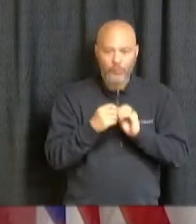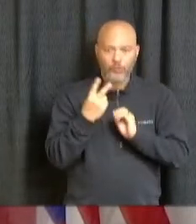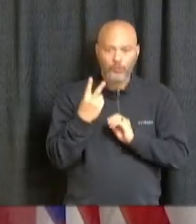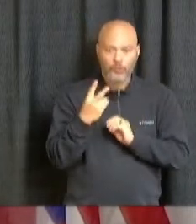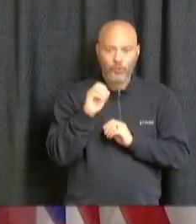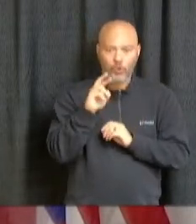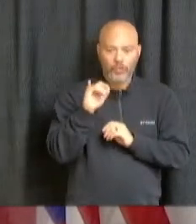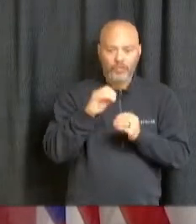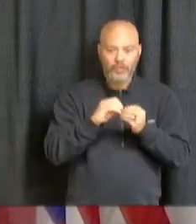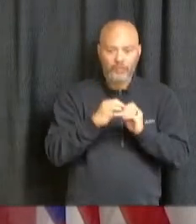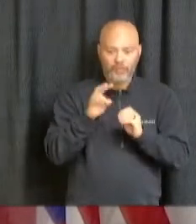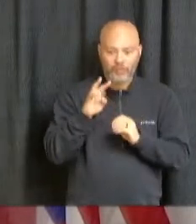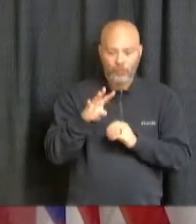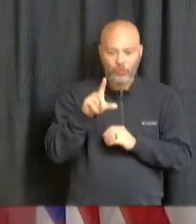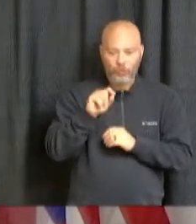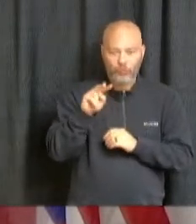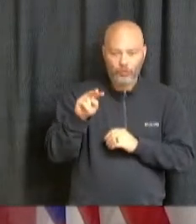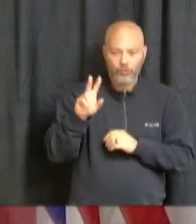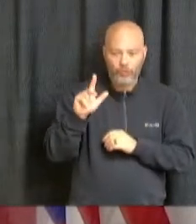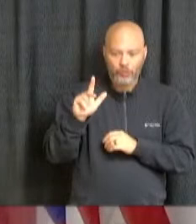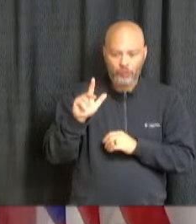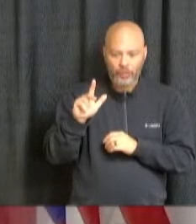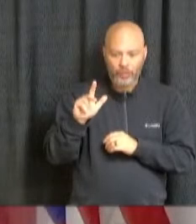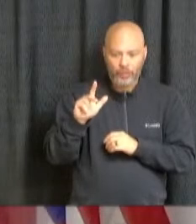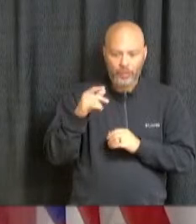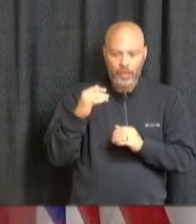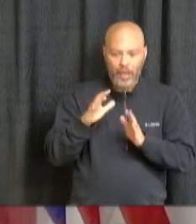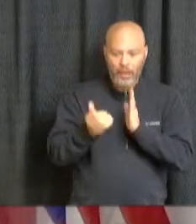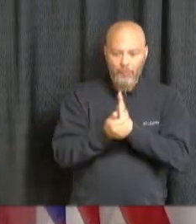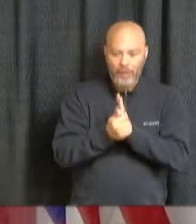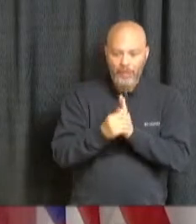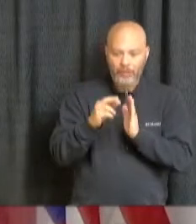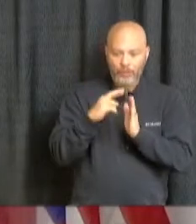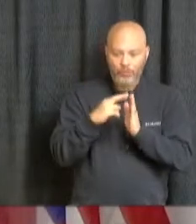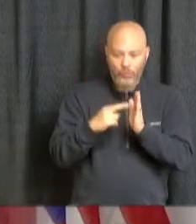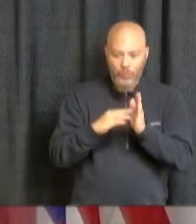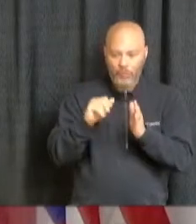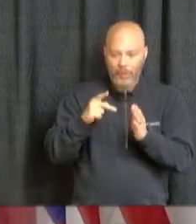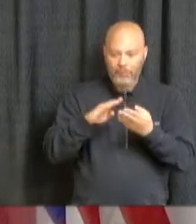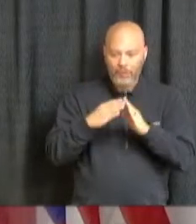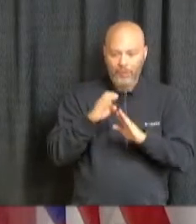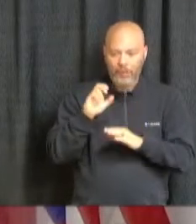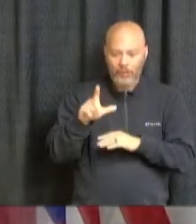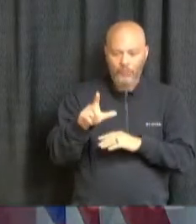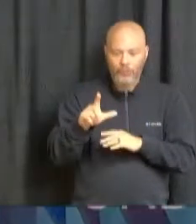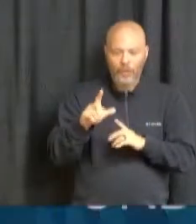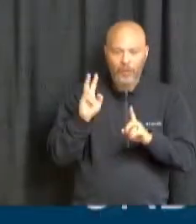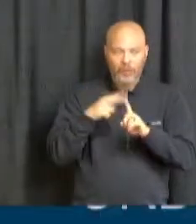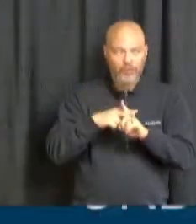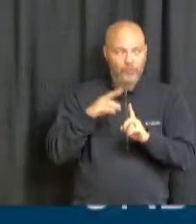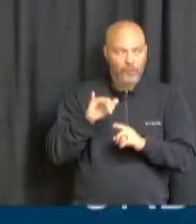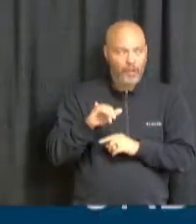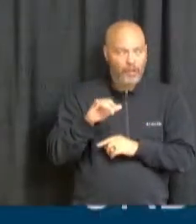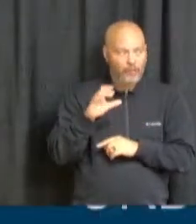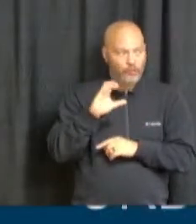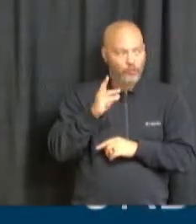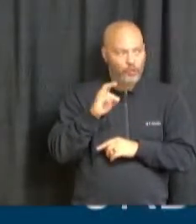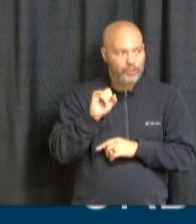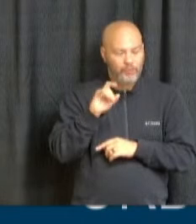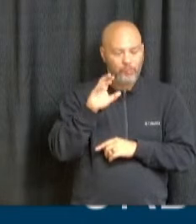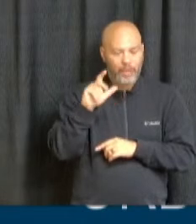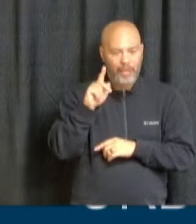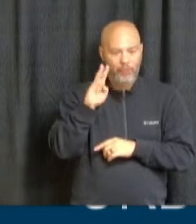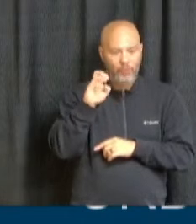2, ordinance 74, 2022-23, amending the zoning ordinance and map of the city of Clarksville, application of Chris